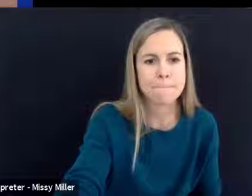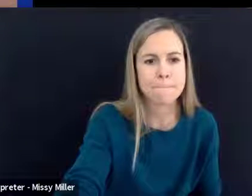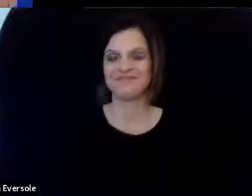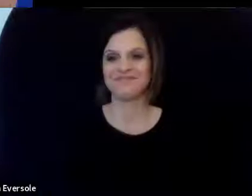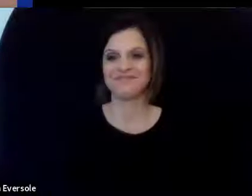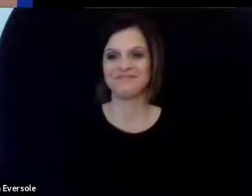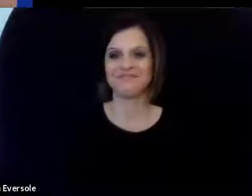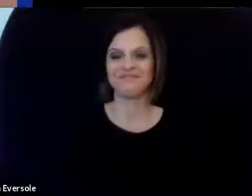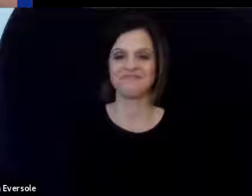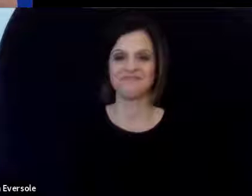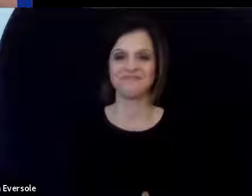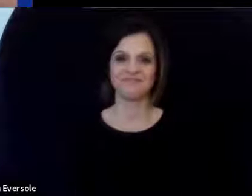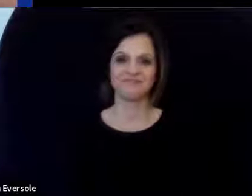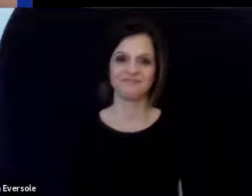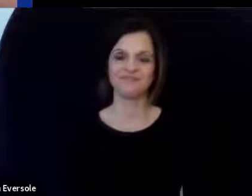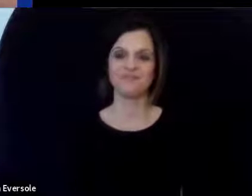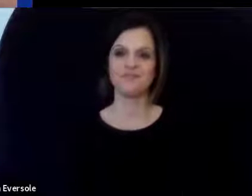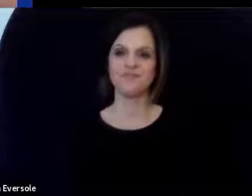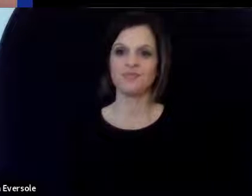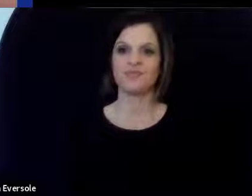Okay, thank you.